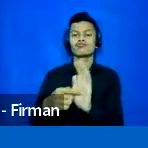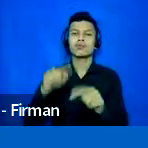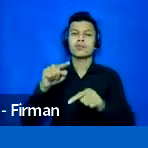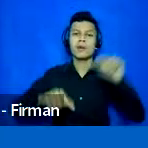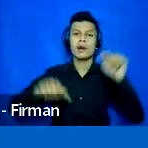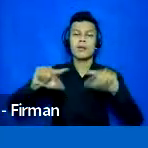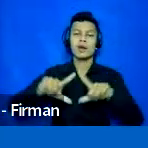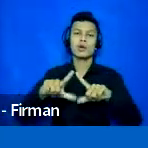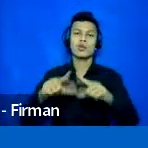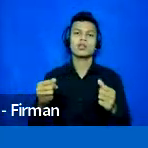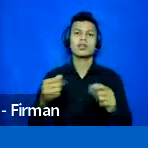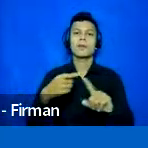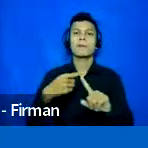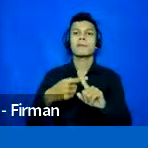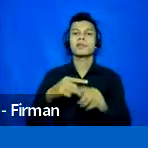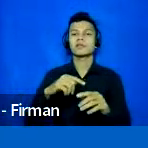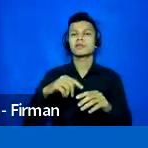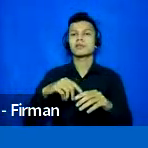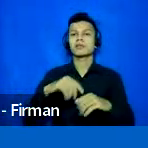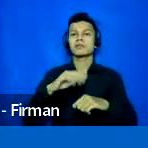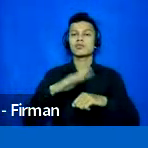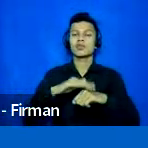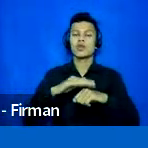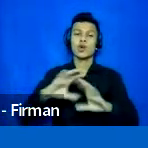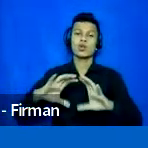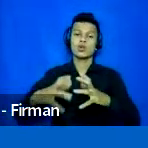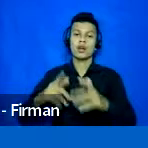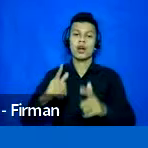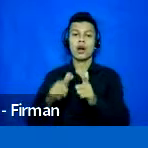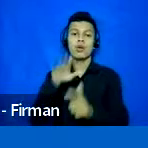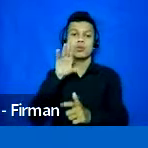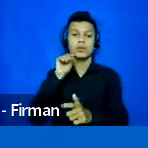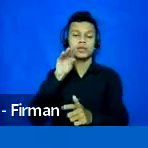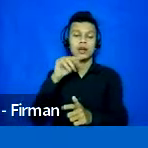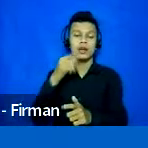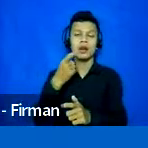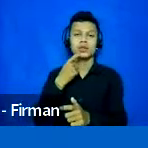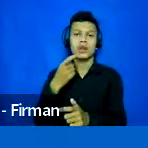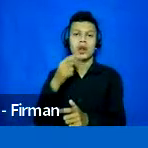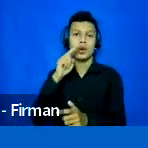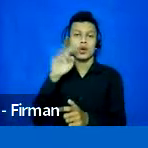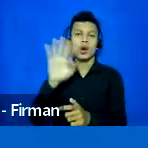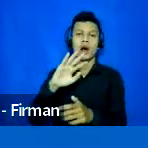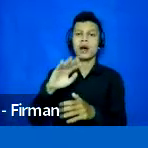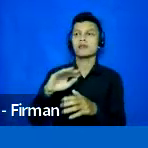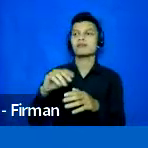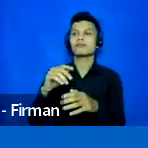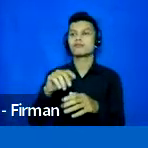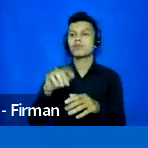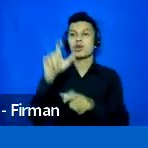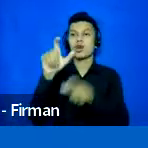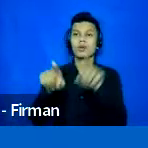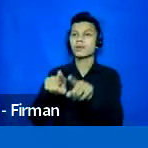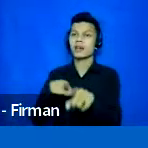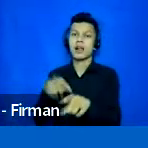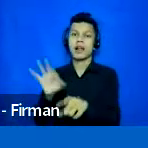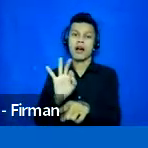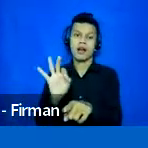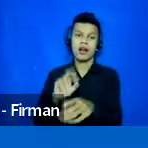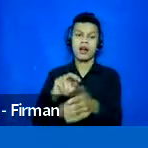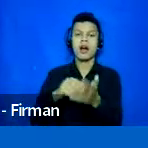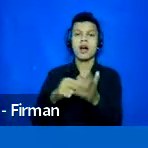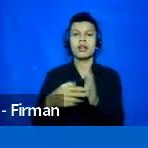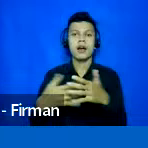are talking about leaving no one behind, then the informations that should be